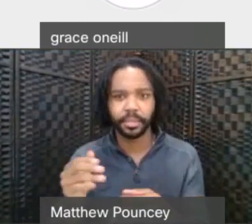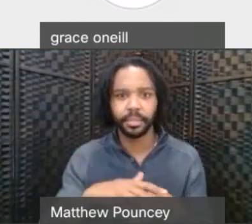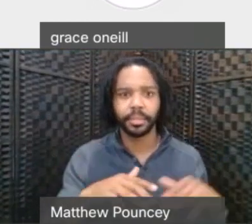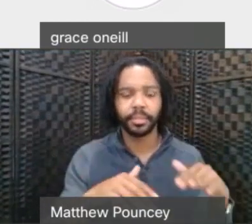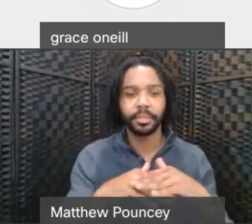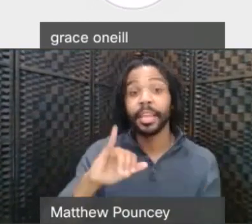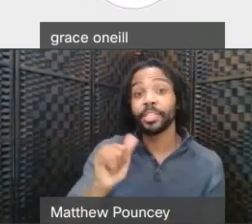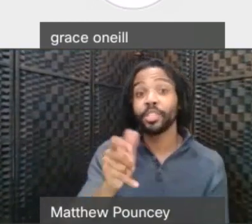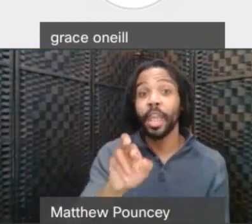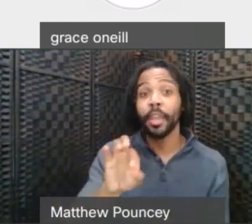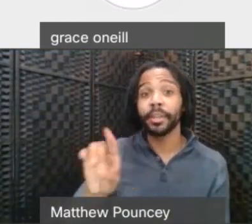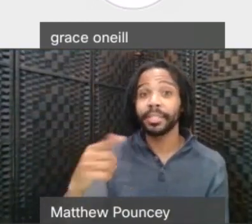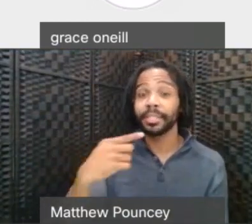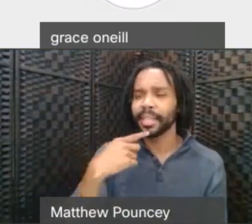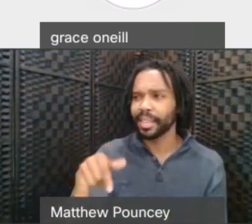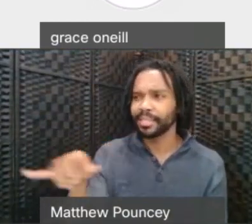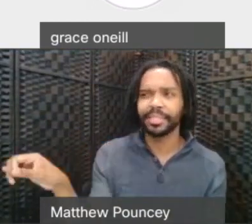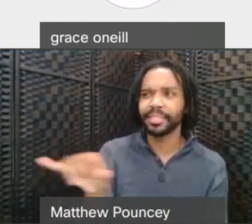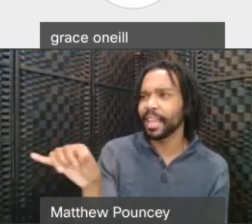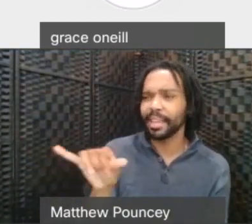Oh, okay.